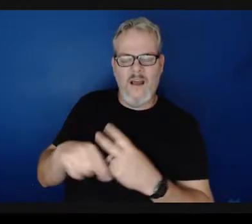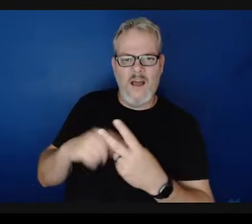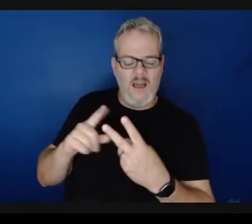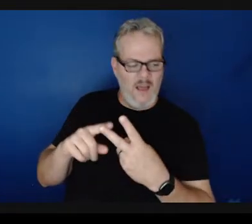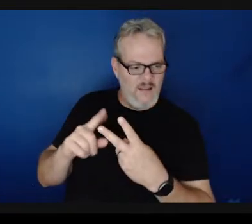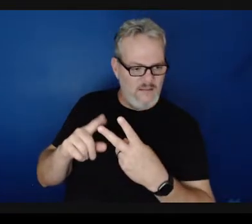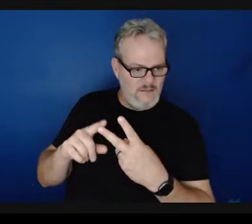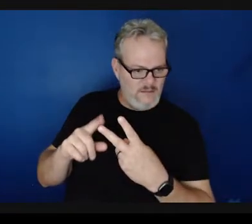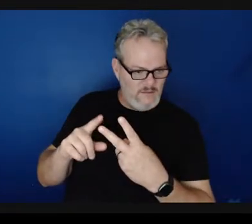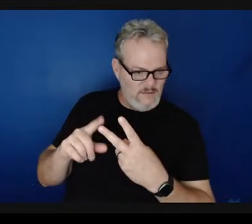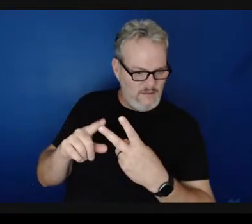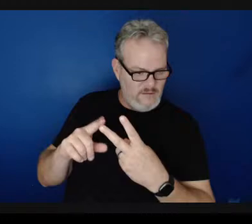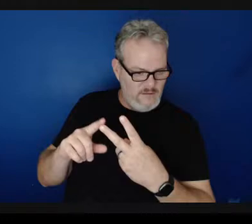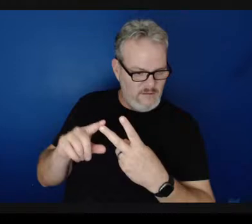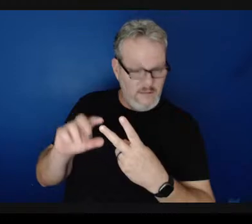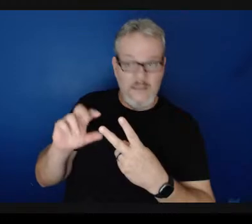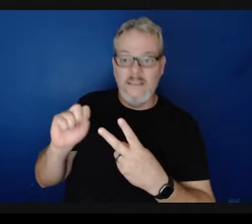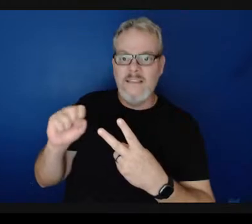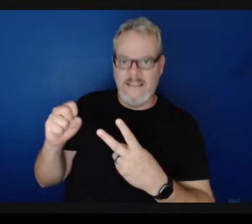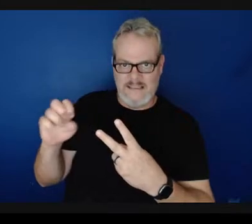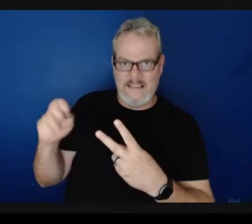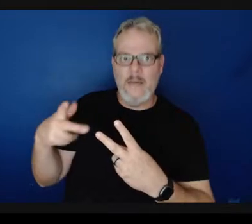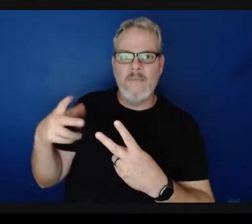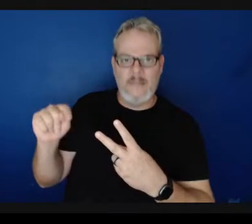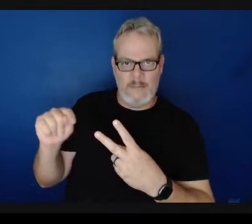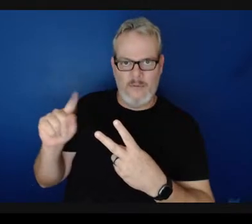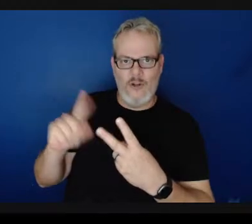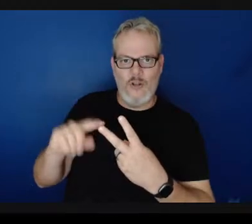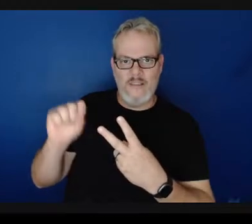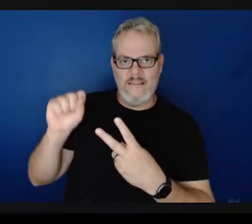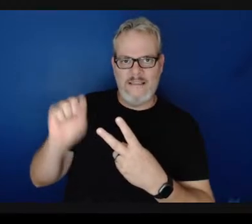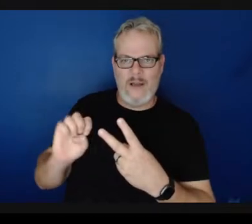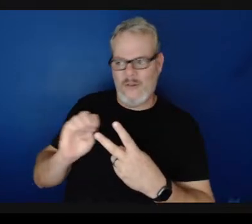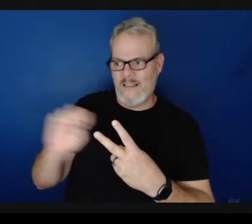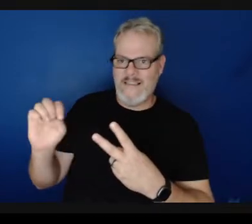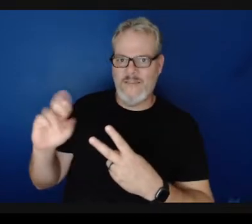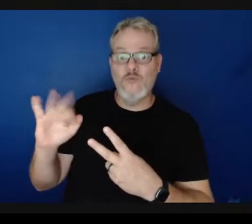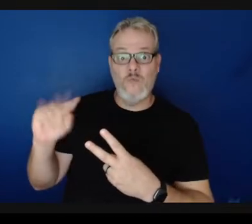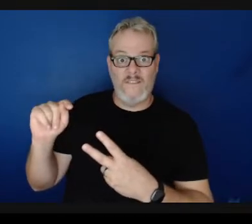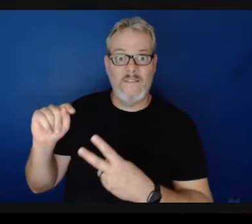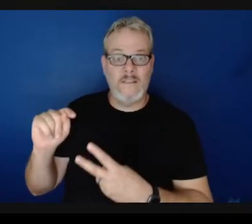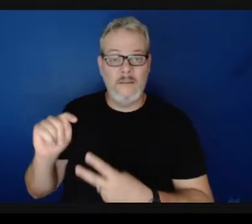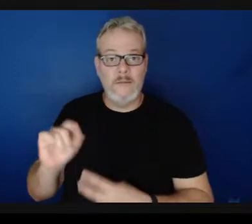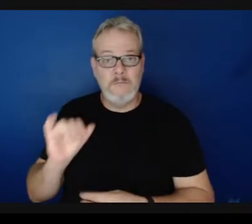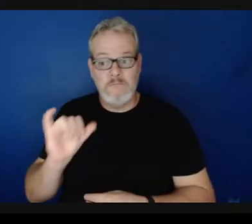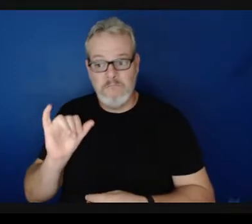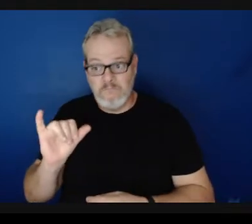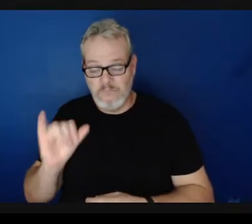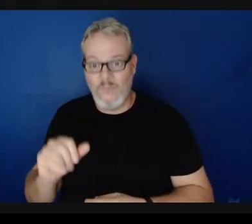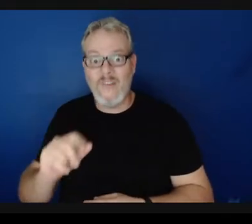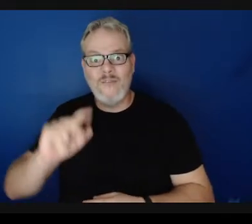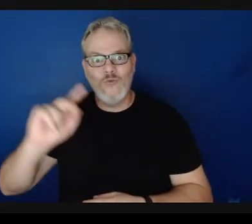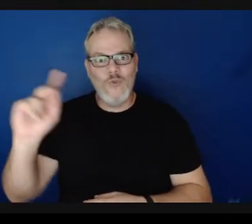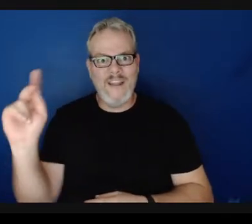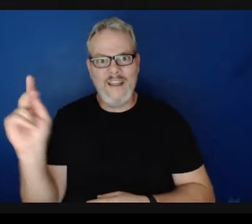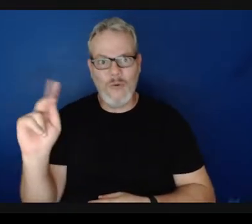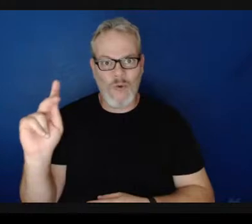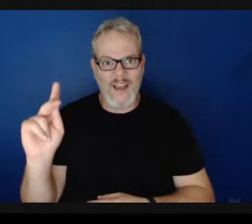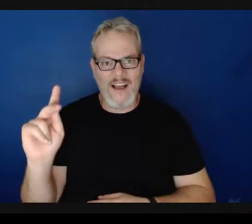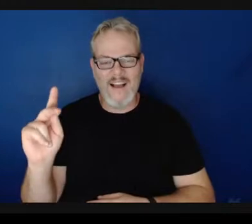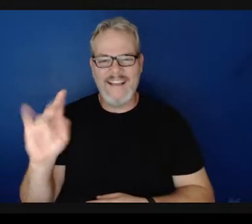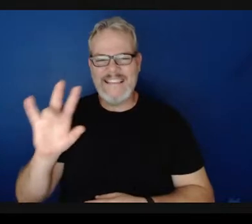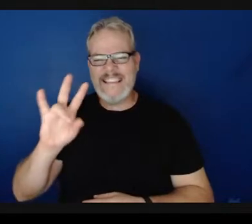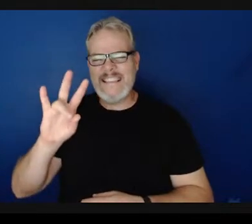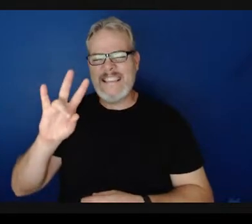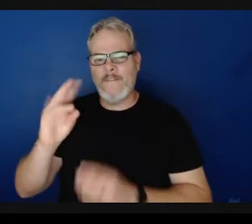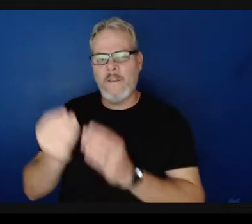in September on the Southeast Rift. So, yeah, on Kilauea, 7 eruptions in the last 6 years. If you